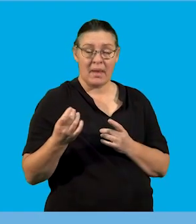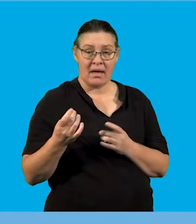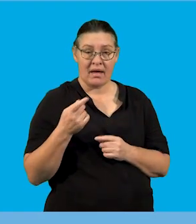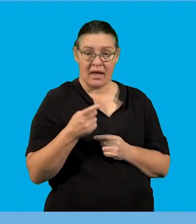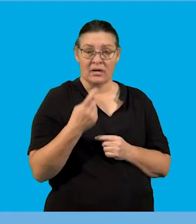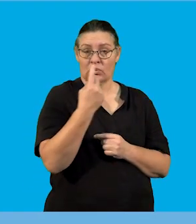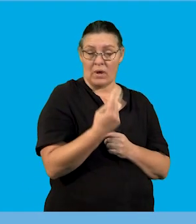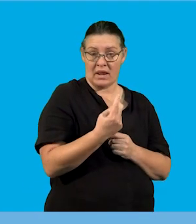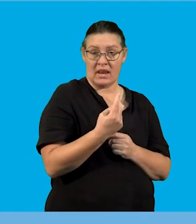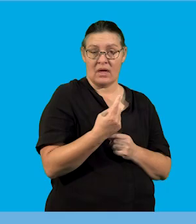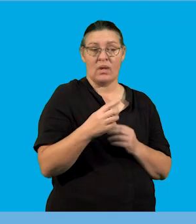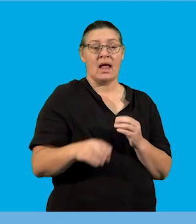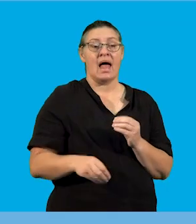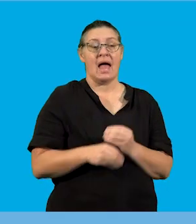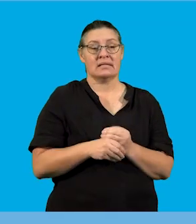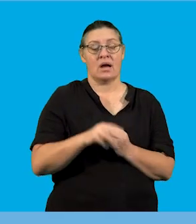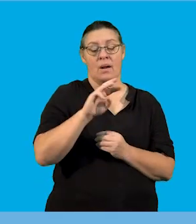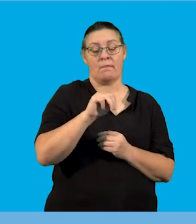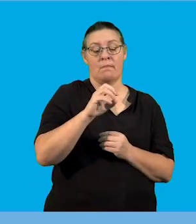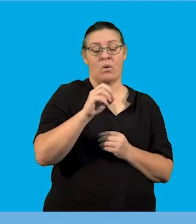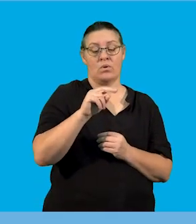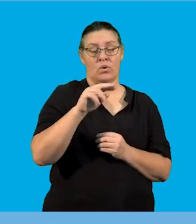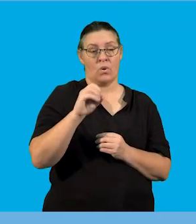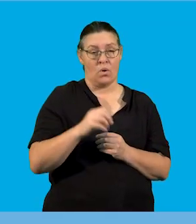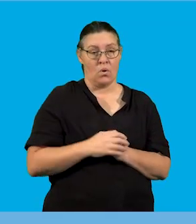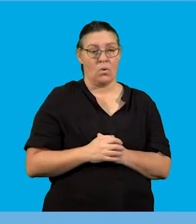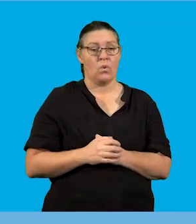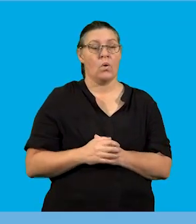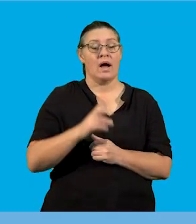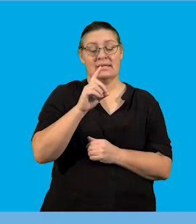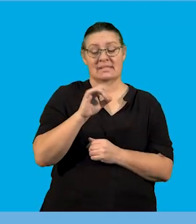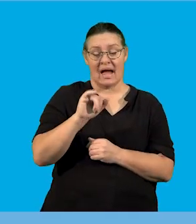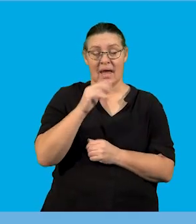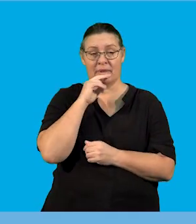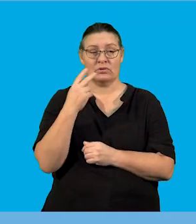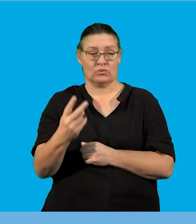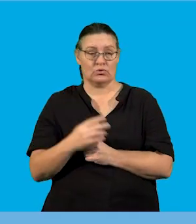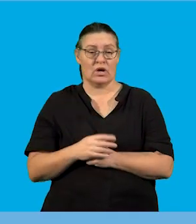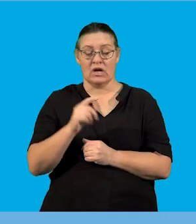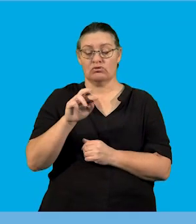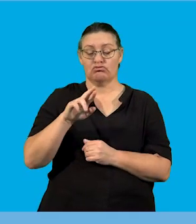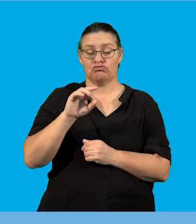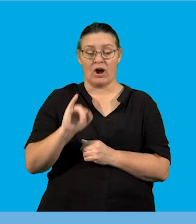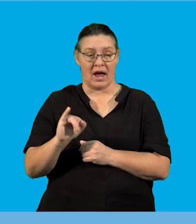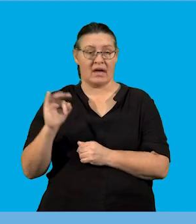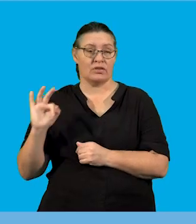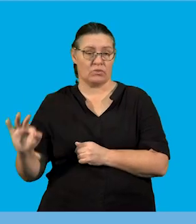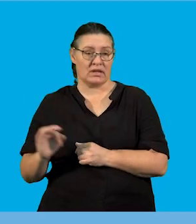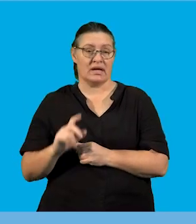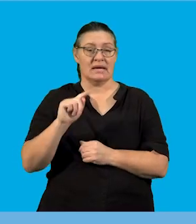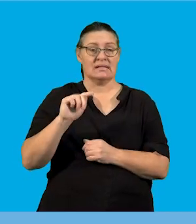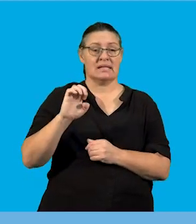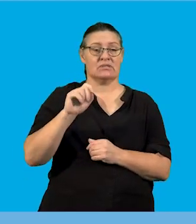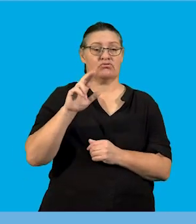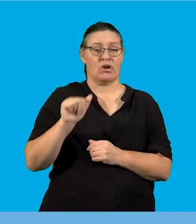number of atoms is 1, we're going to add mono. We're going to add 2 for di, tri for 3,